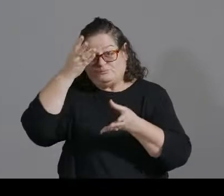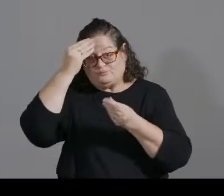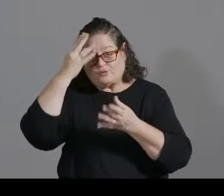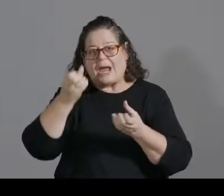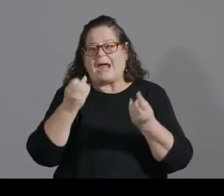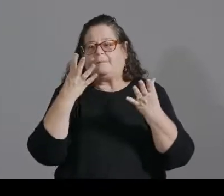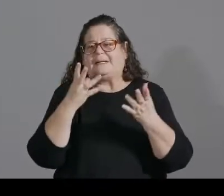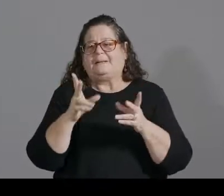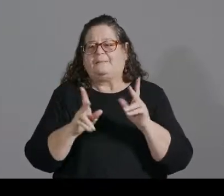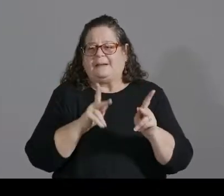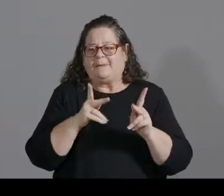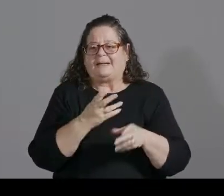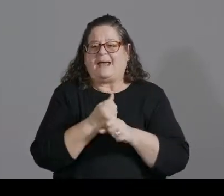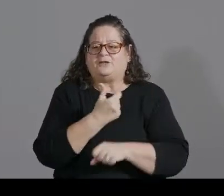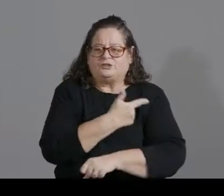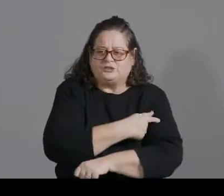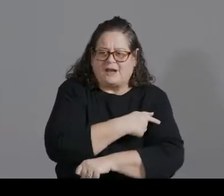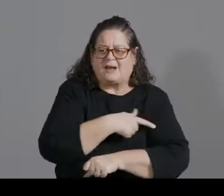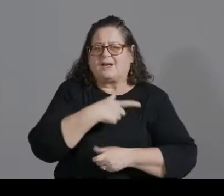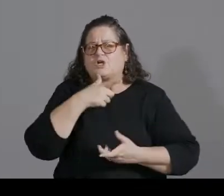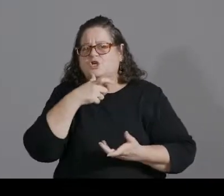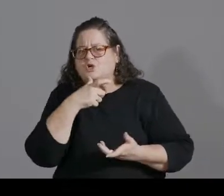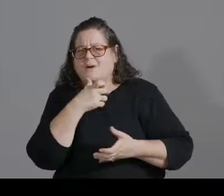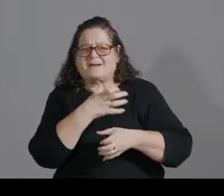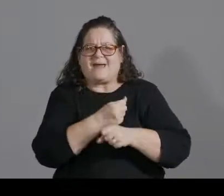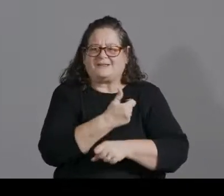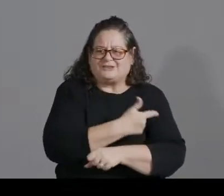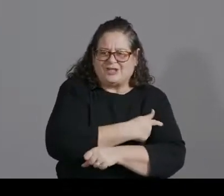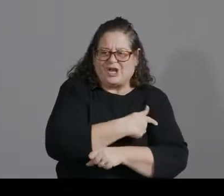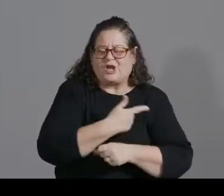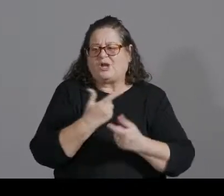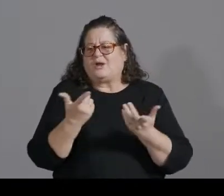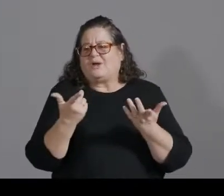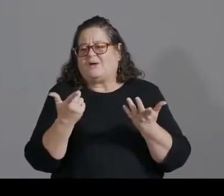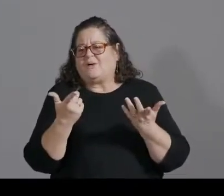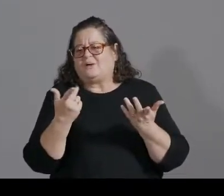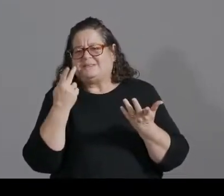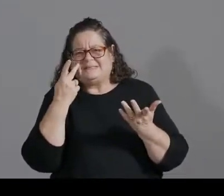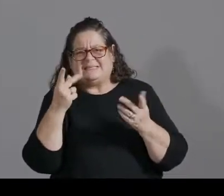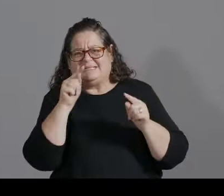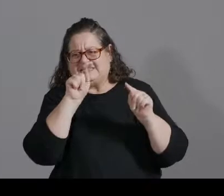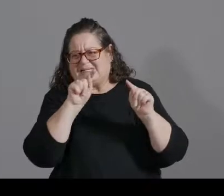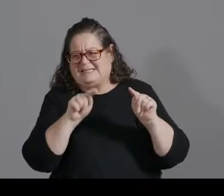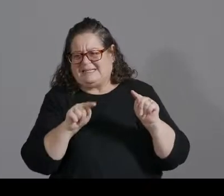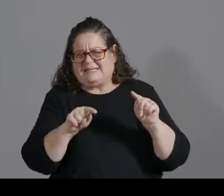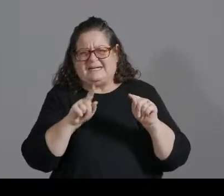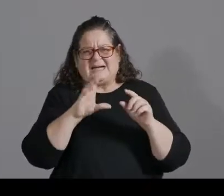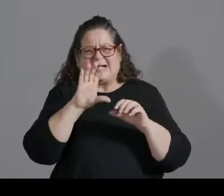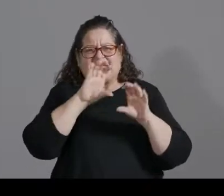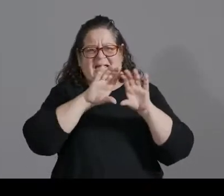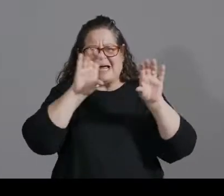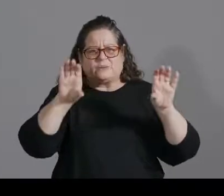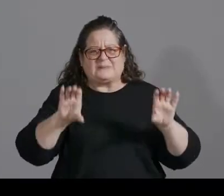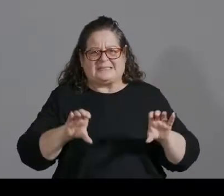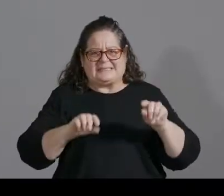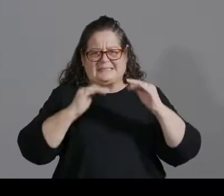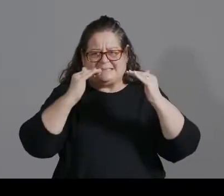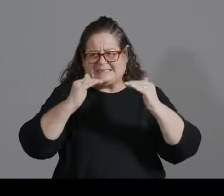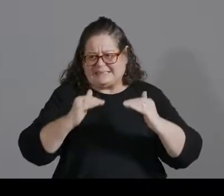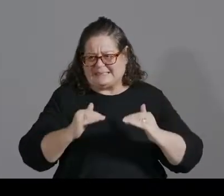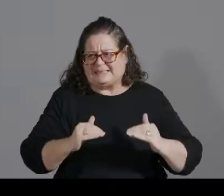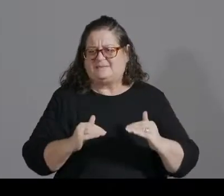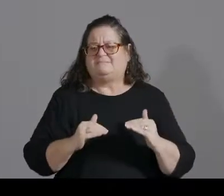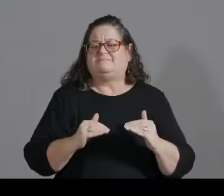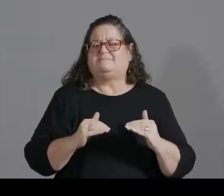demographic information. You can click on the county or the state pods to see the specific information